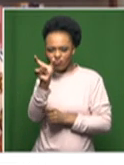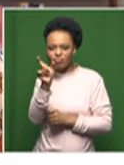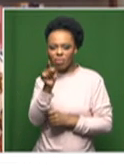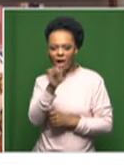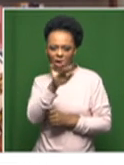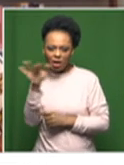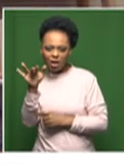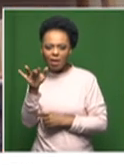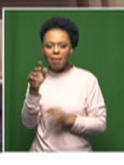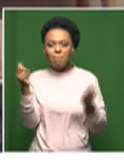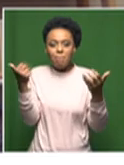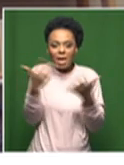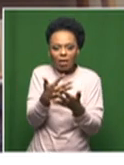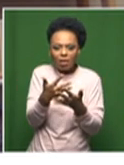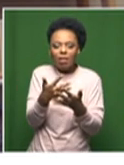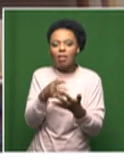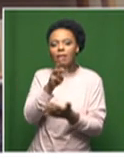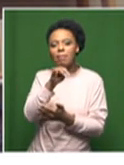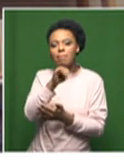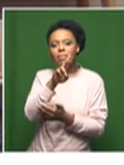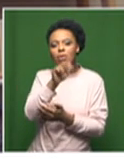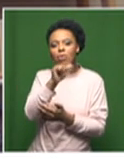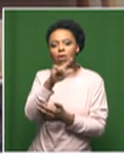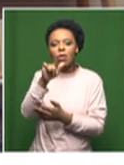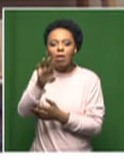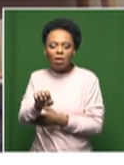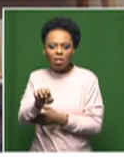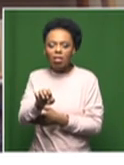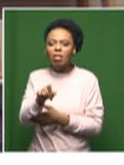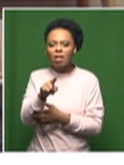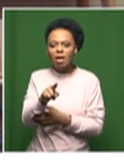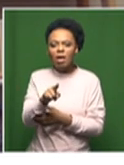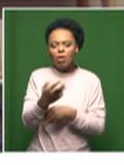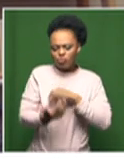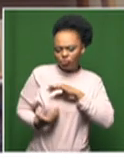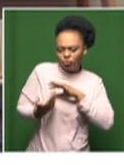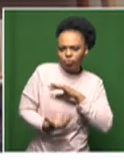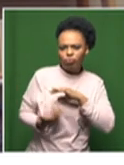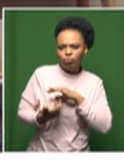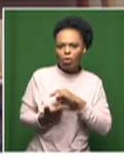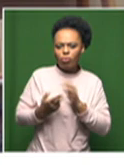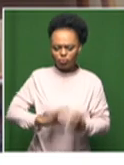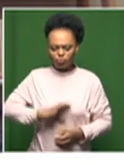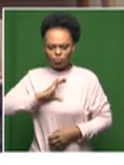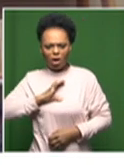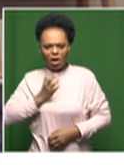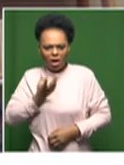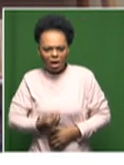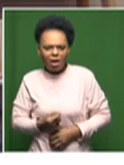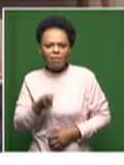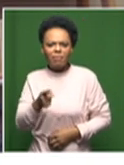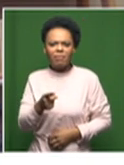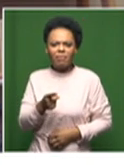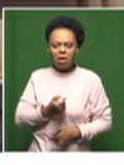of sacrifices that were made, the incredible courage that was shown in forging